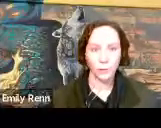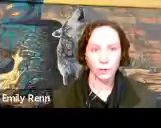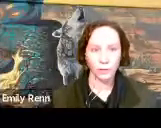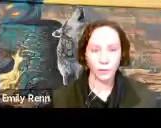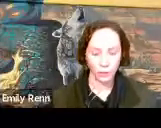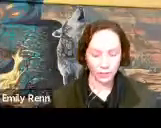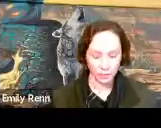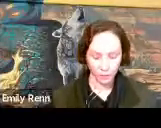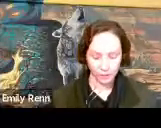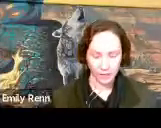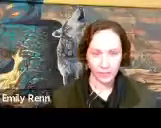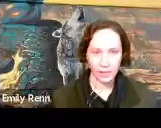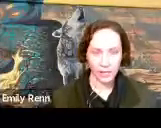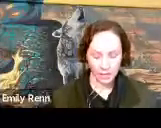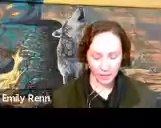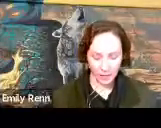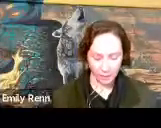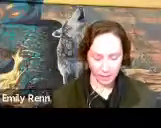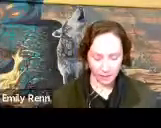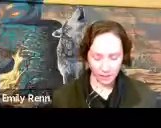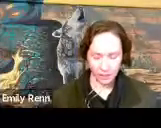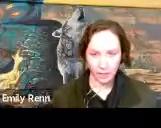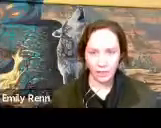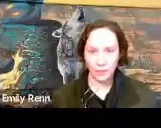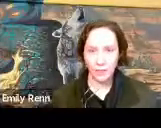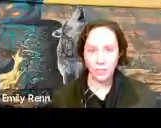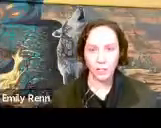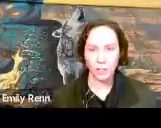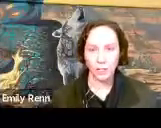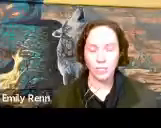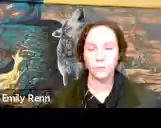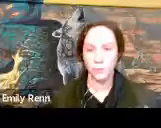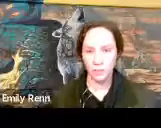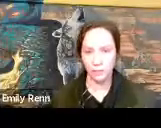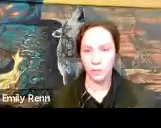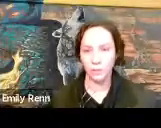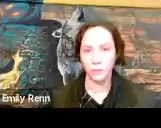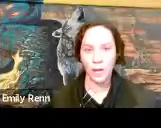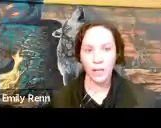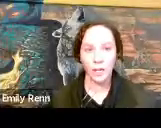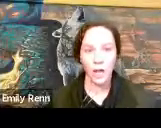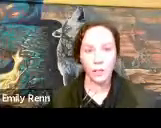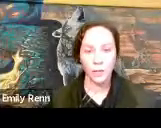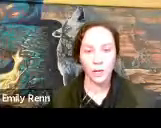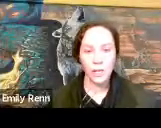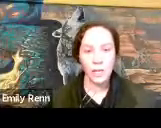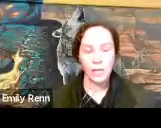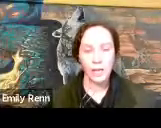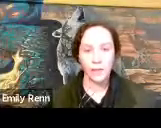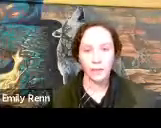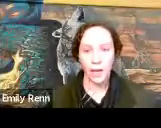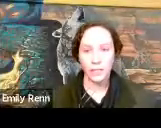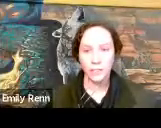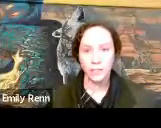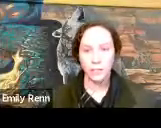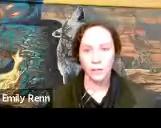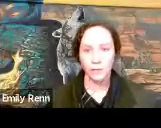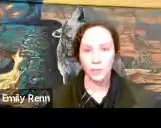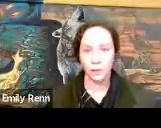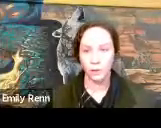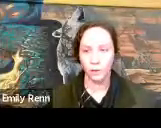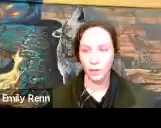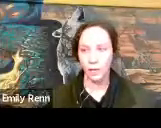in April of 2020. And then this year, he received a tracking collar at the